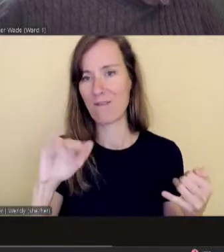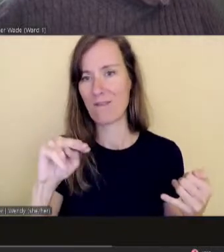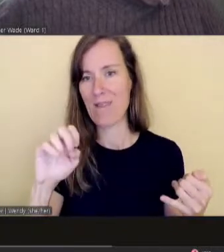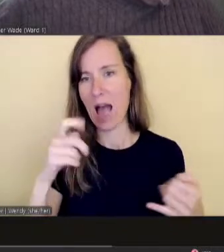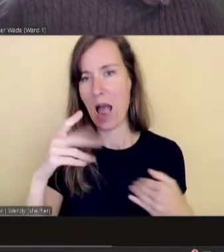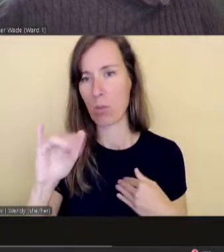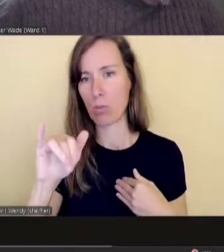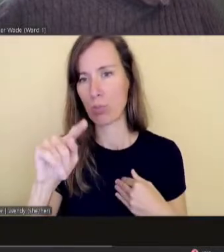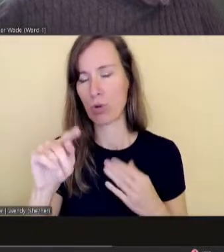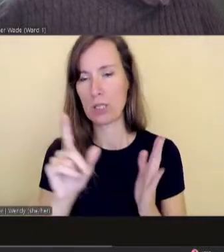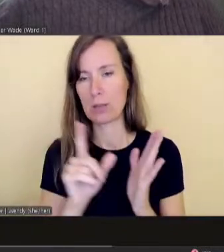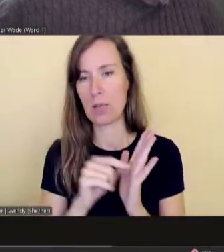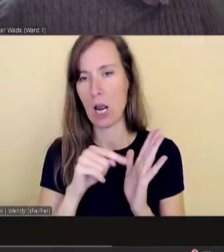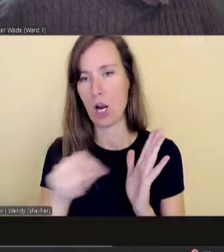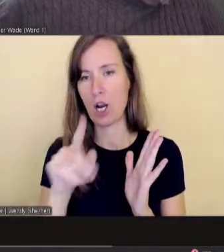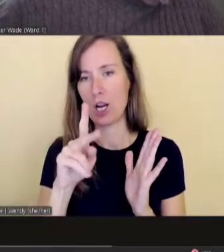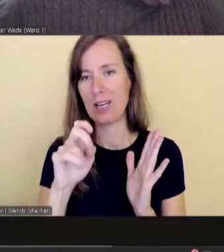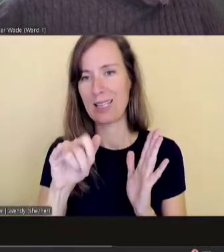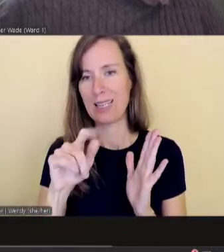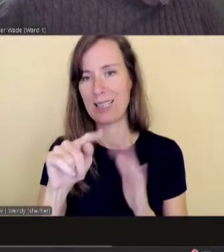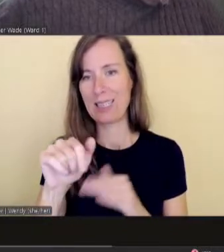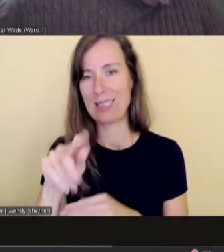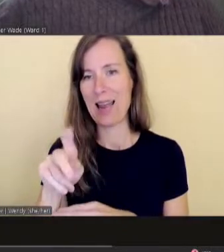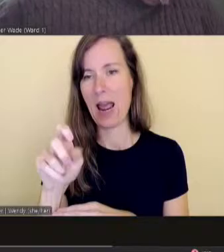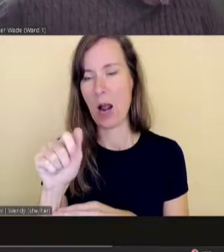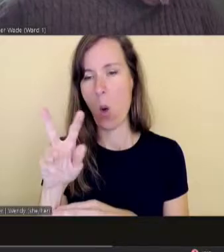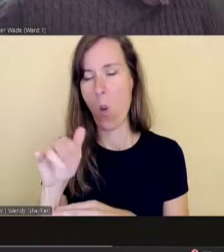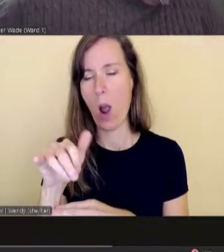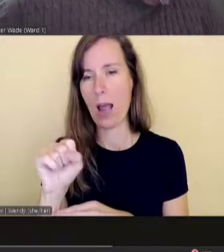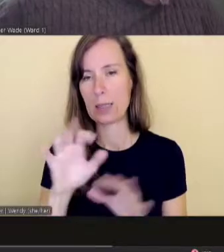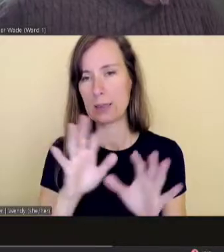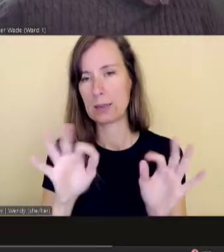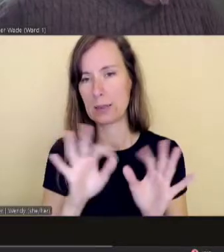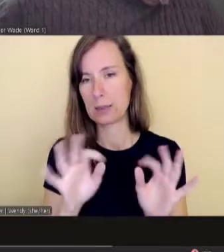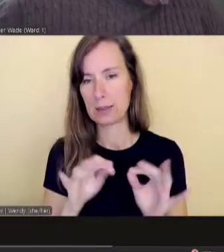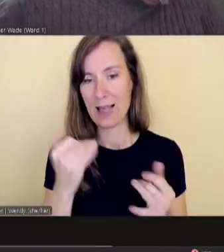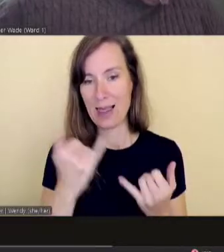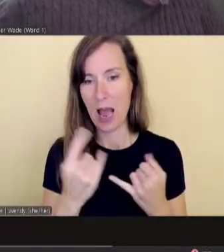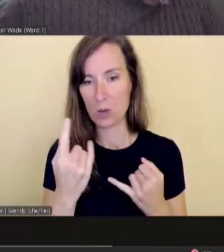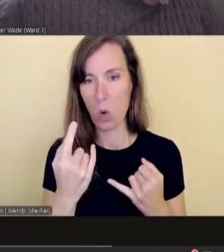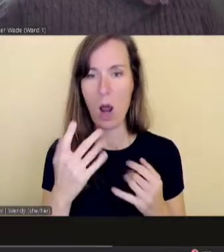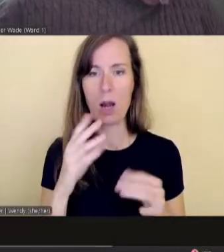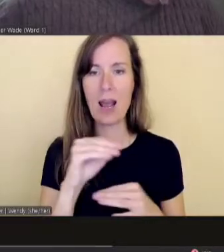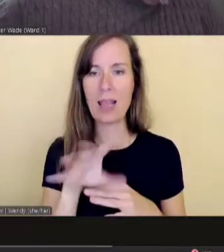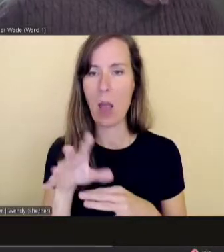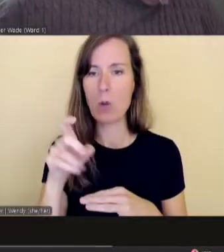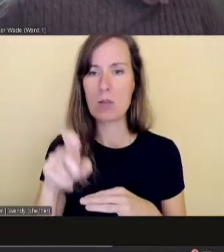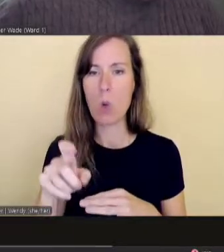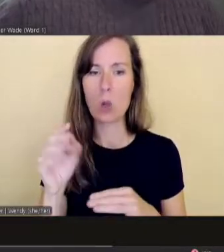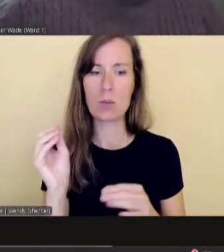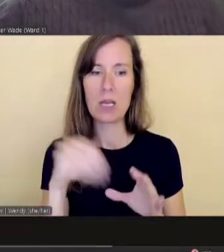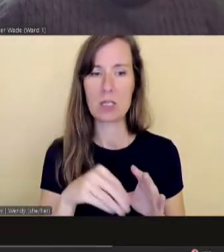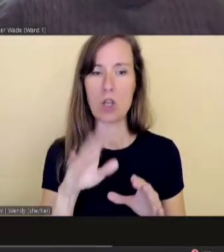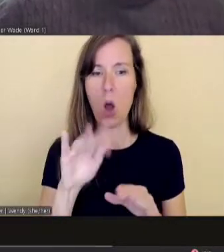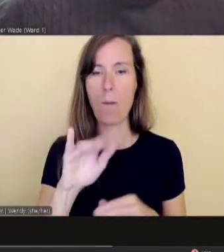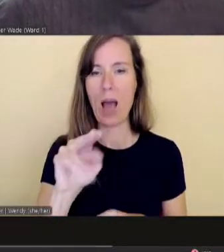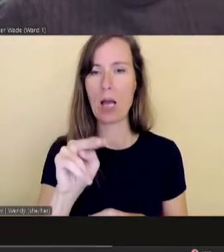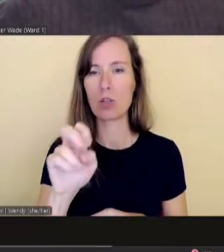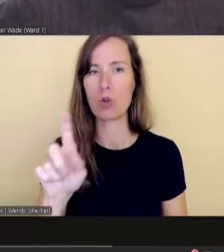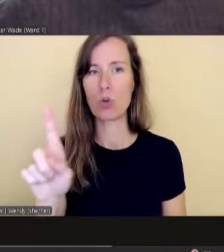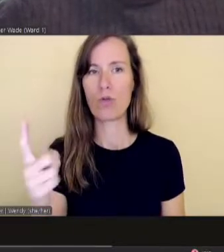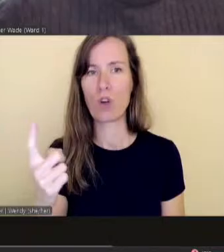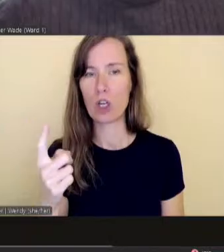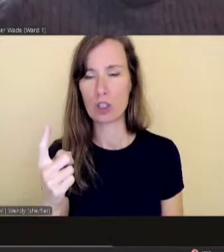key takeaways and read the last takeaway, cameras were supposed to be installed by June 1st. We